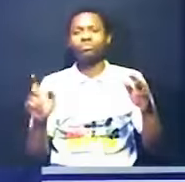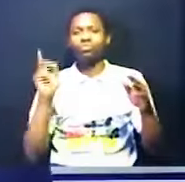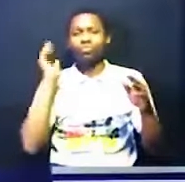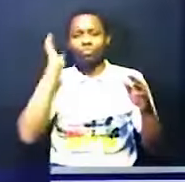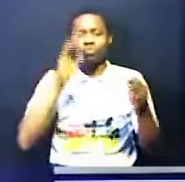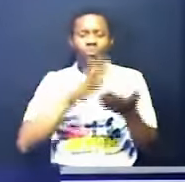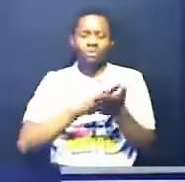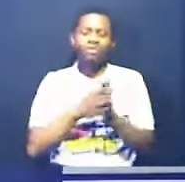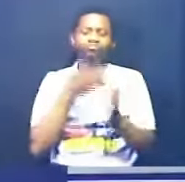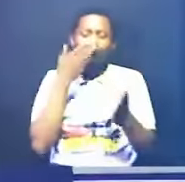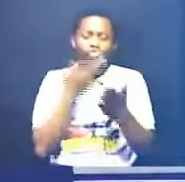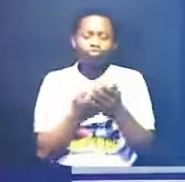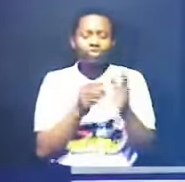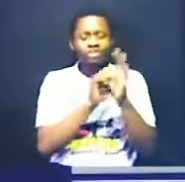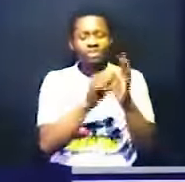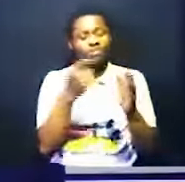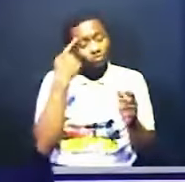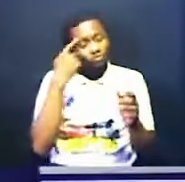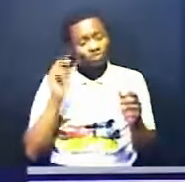Maybe